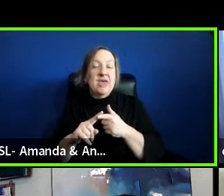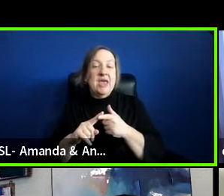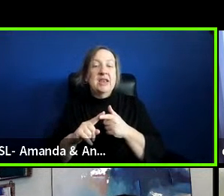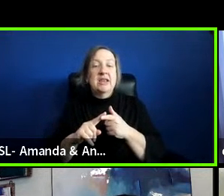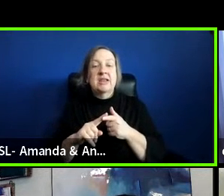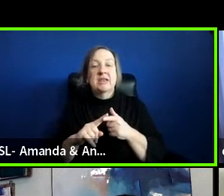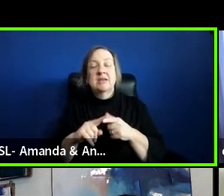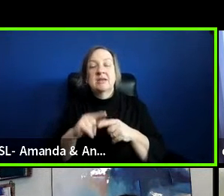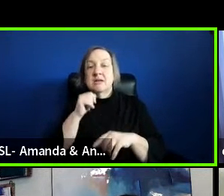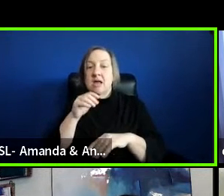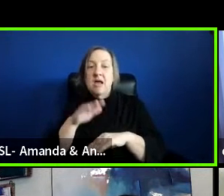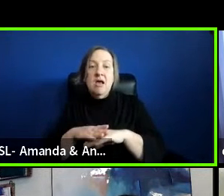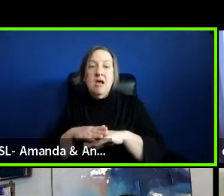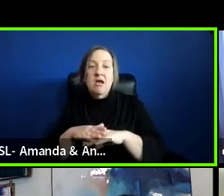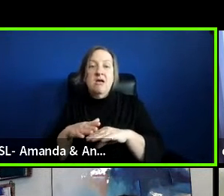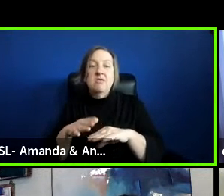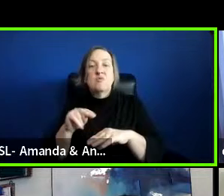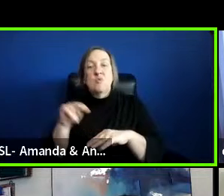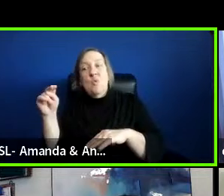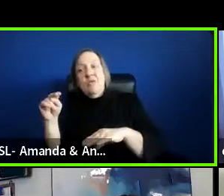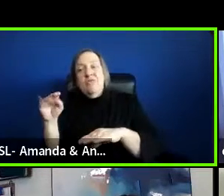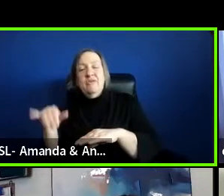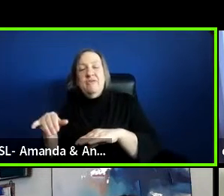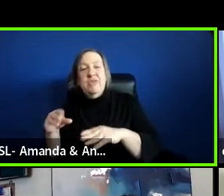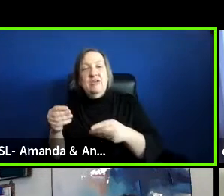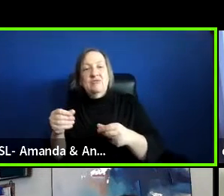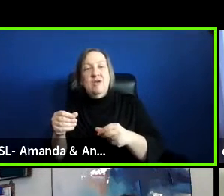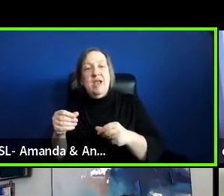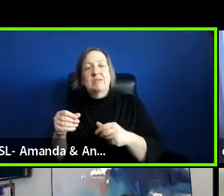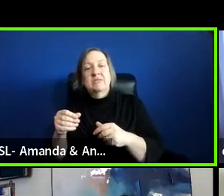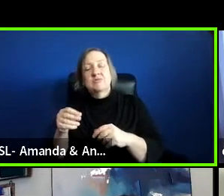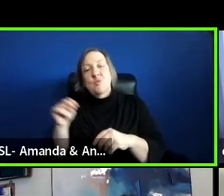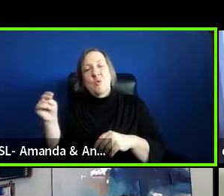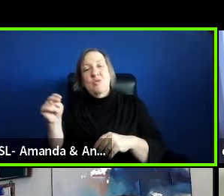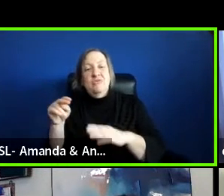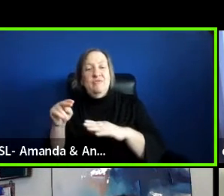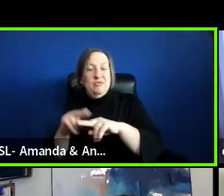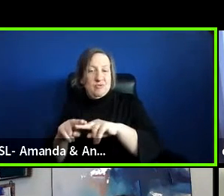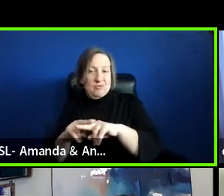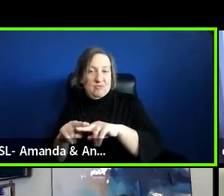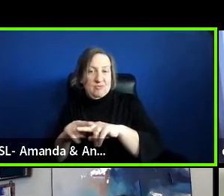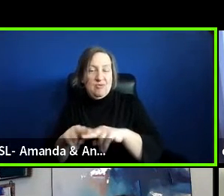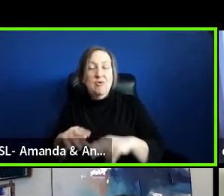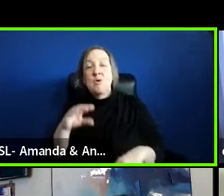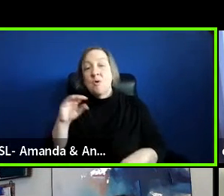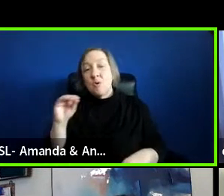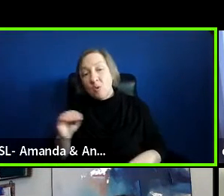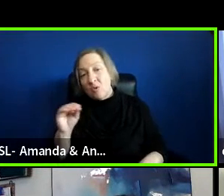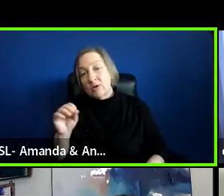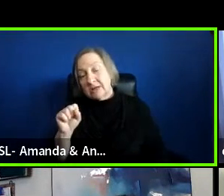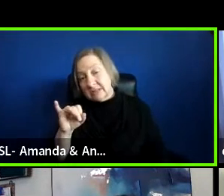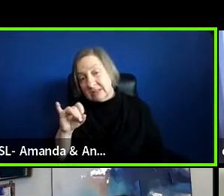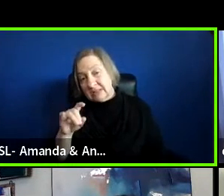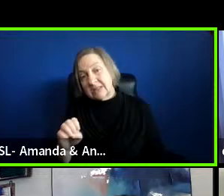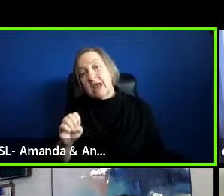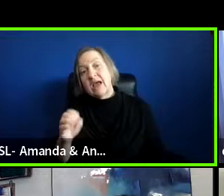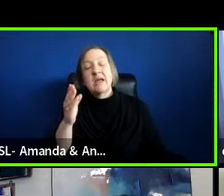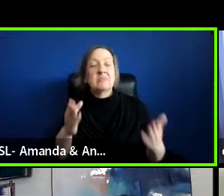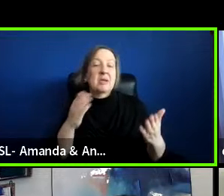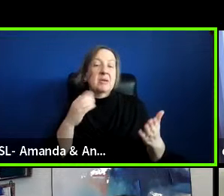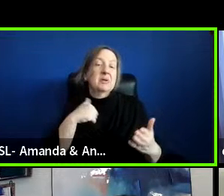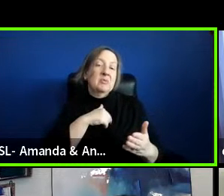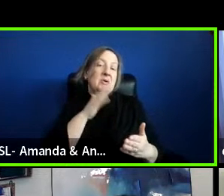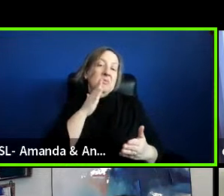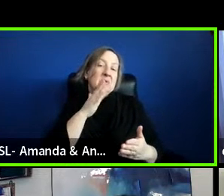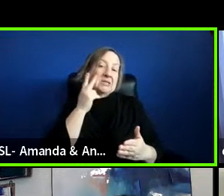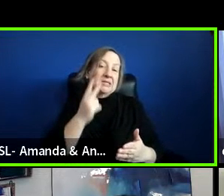existing ground just north of the railroad. In the Oregon side, also we might be seeing more